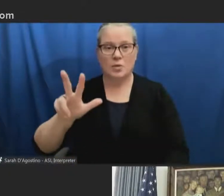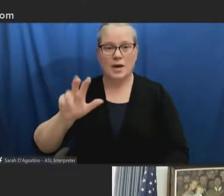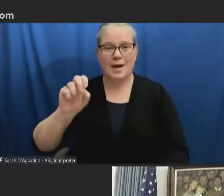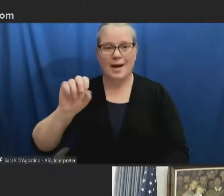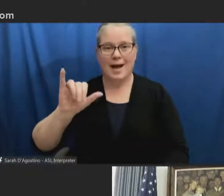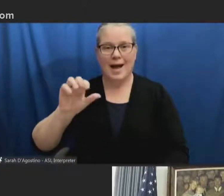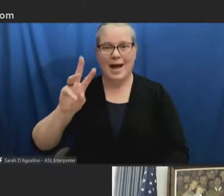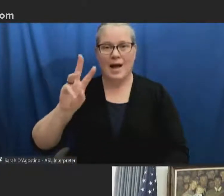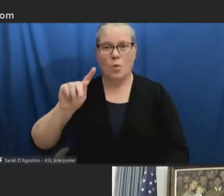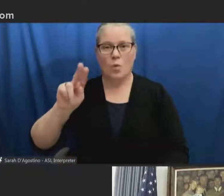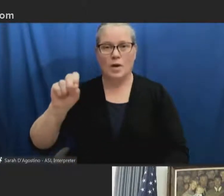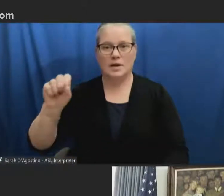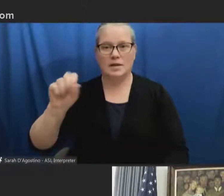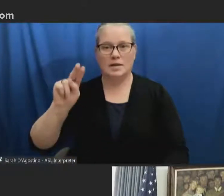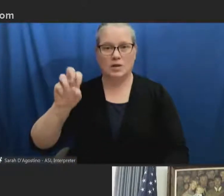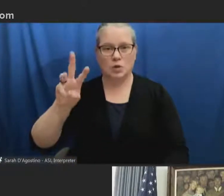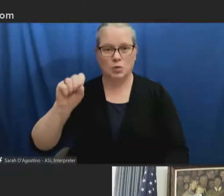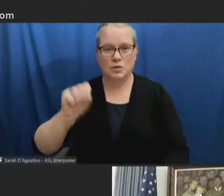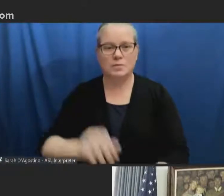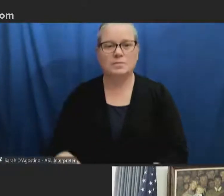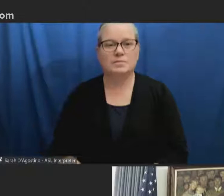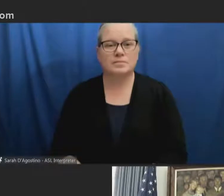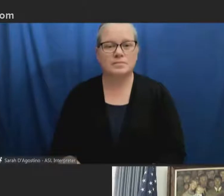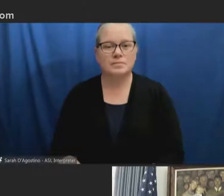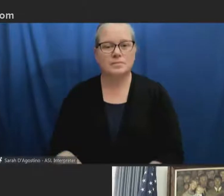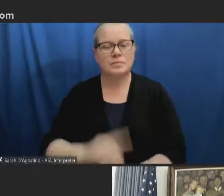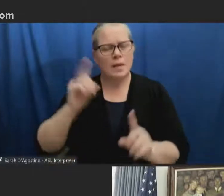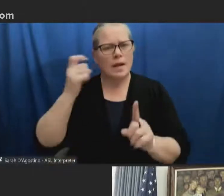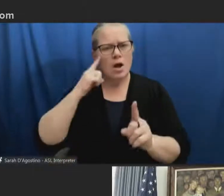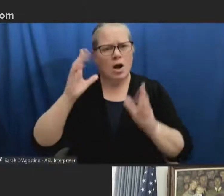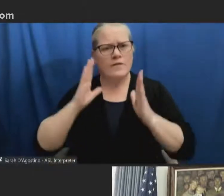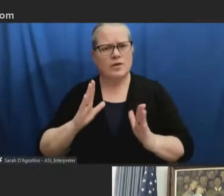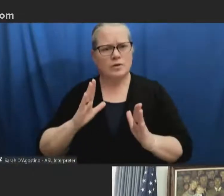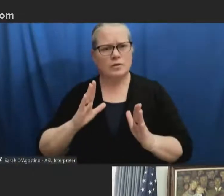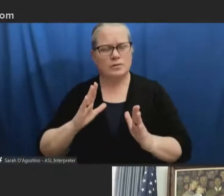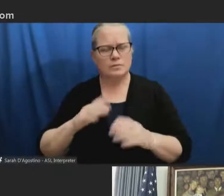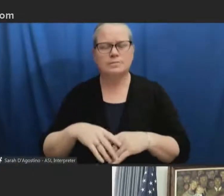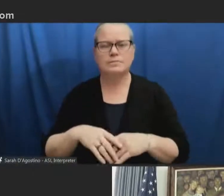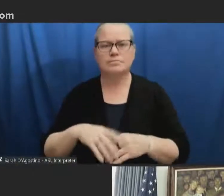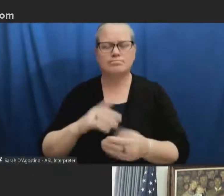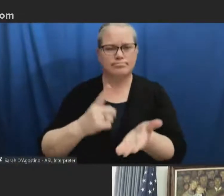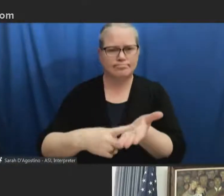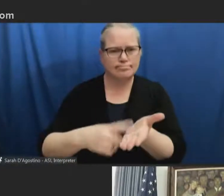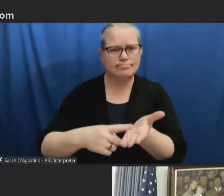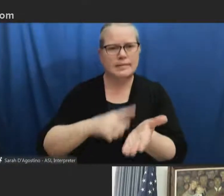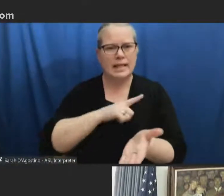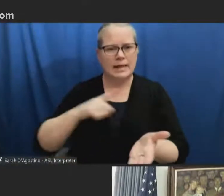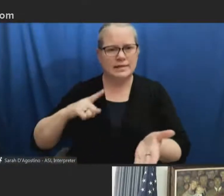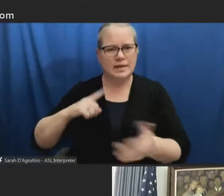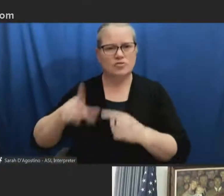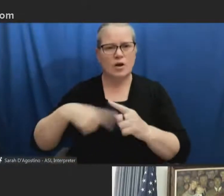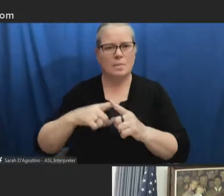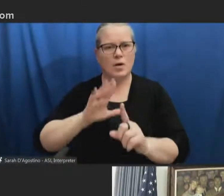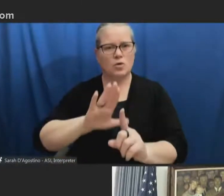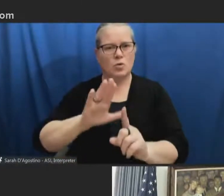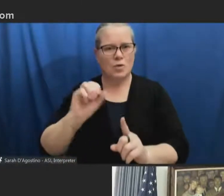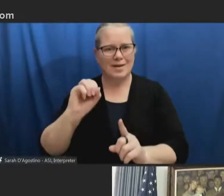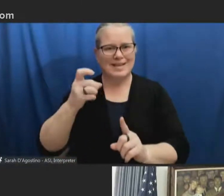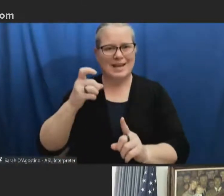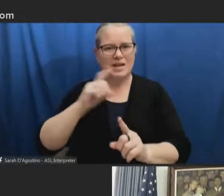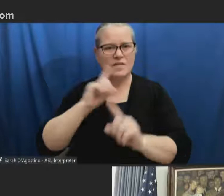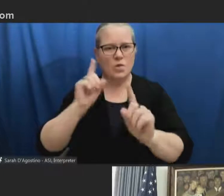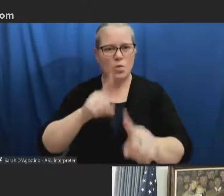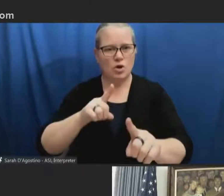Governor, we've been talking with the legislature about codifying some of your executive orders. Where does the vaccine mandate for